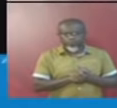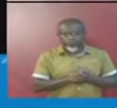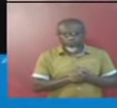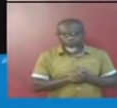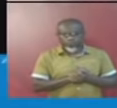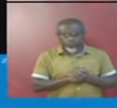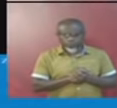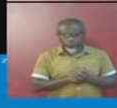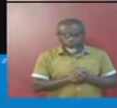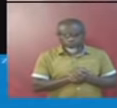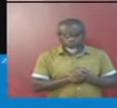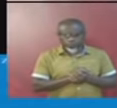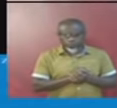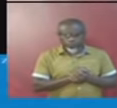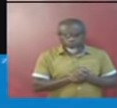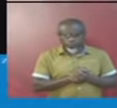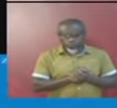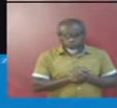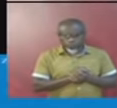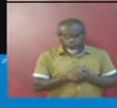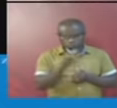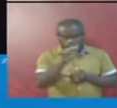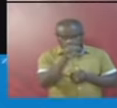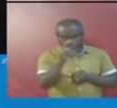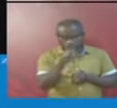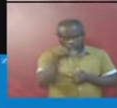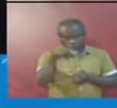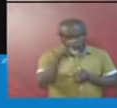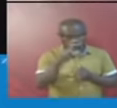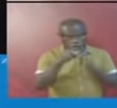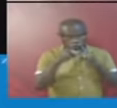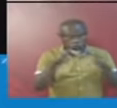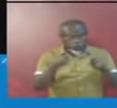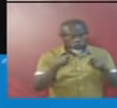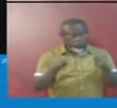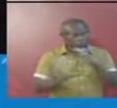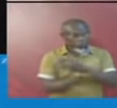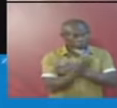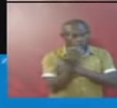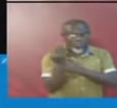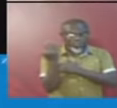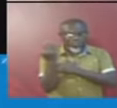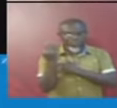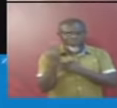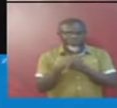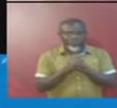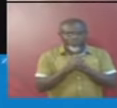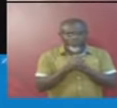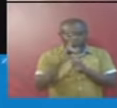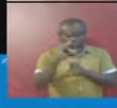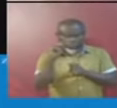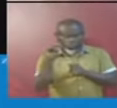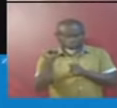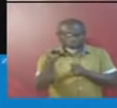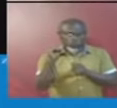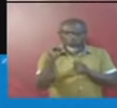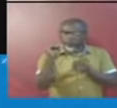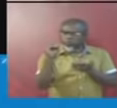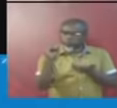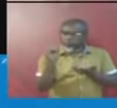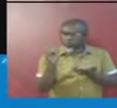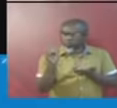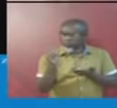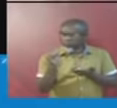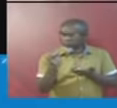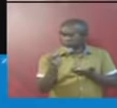Hi, good morning. Priya Bihari, azpnews.com. My first question is for the CMO. CMO,